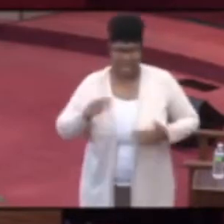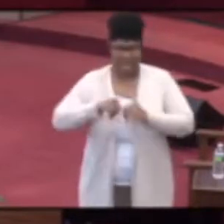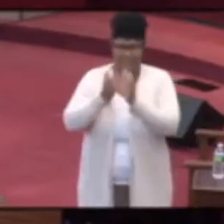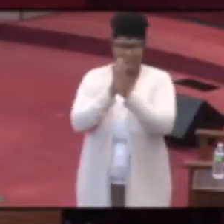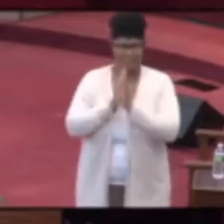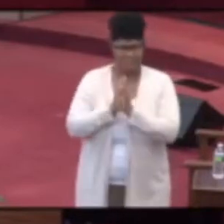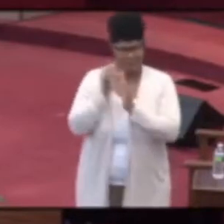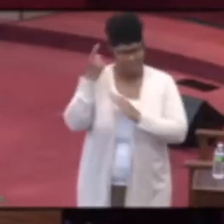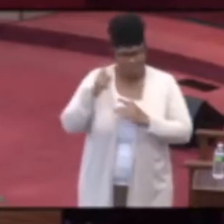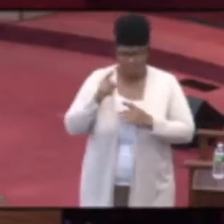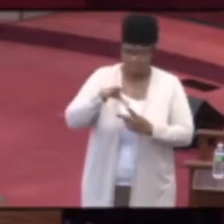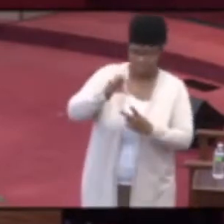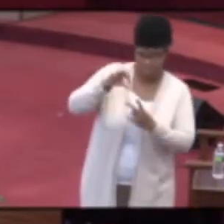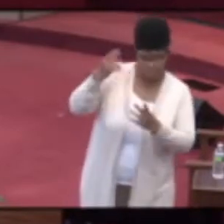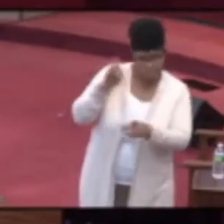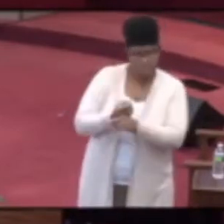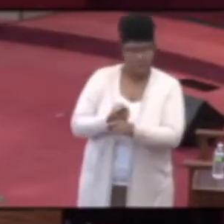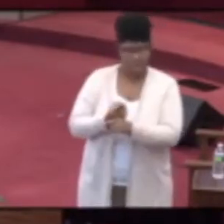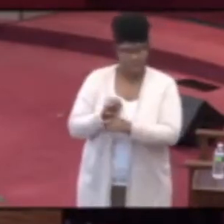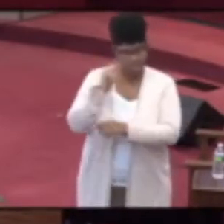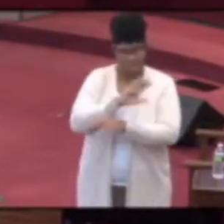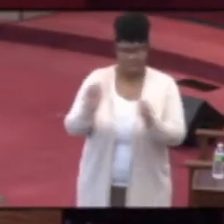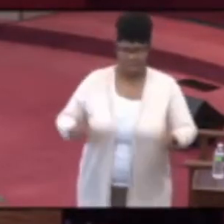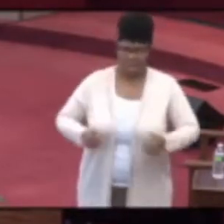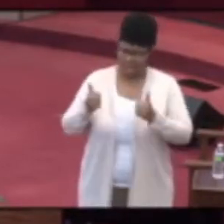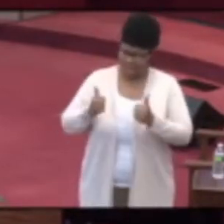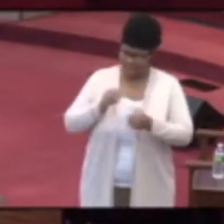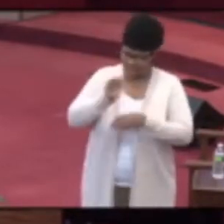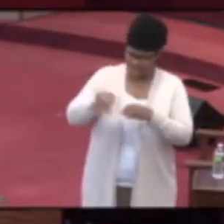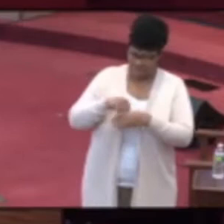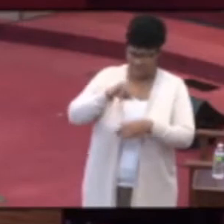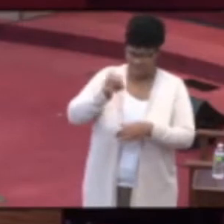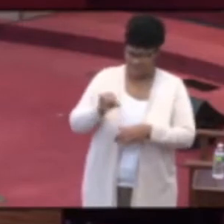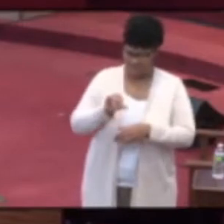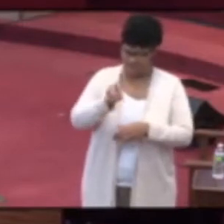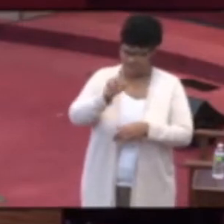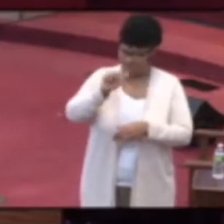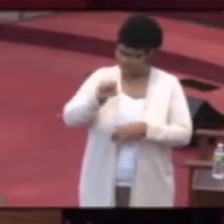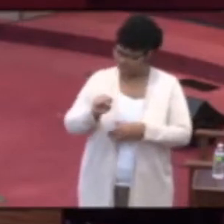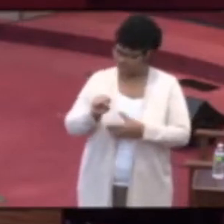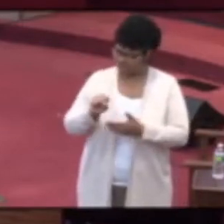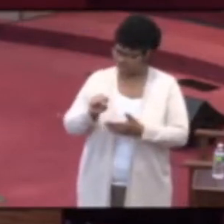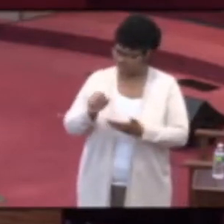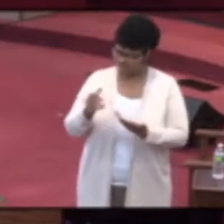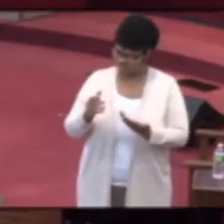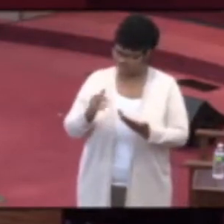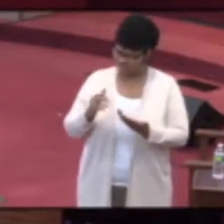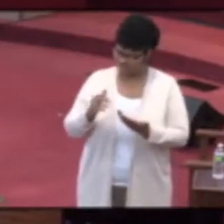pray for right selection in your life and end up with Judas on the team?